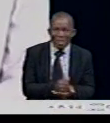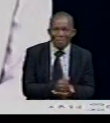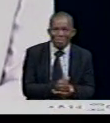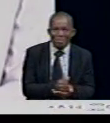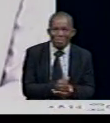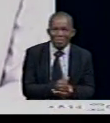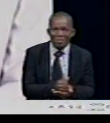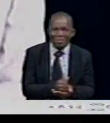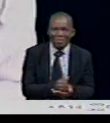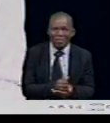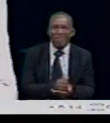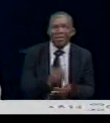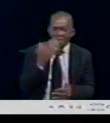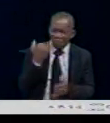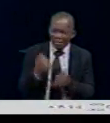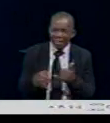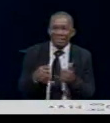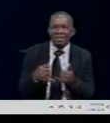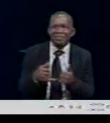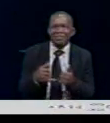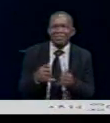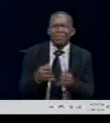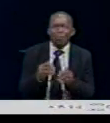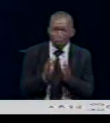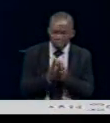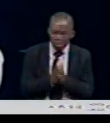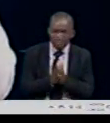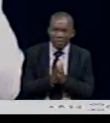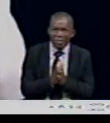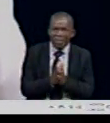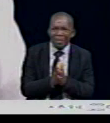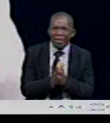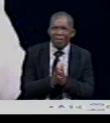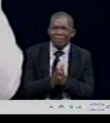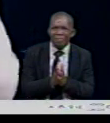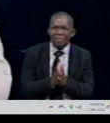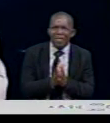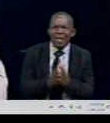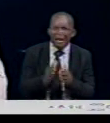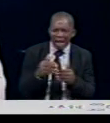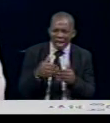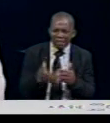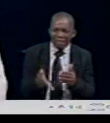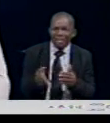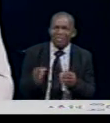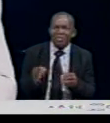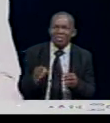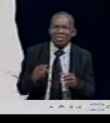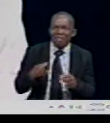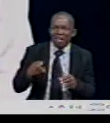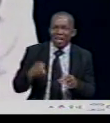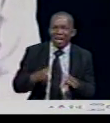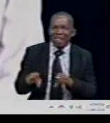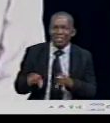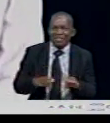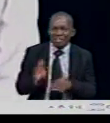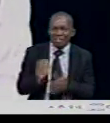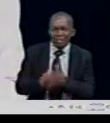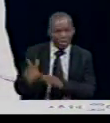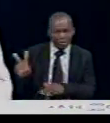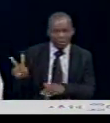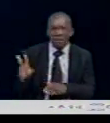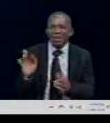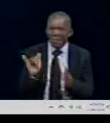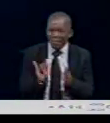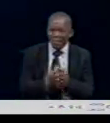Amen. Finally, we're going to pray that Habakkuk chapter 2, the prophecy of Habakkuk chapter 2 verse 14 will be